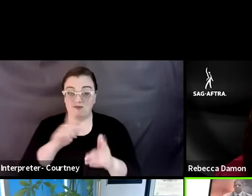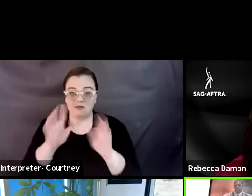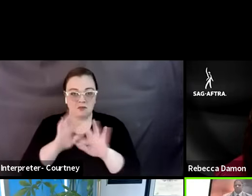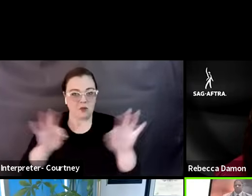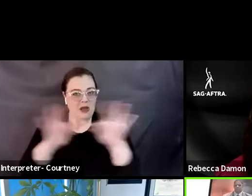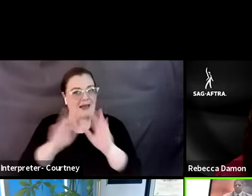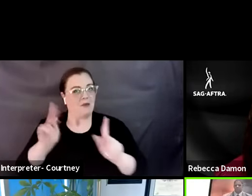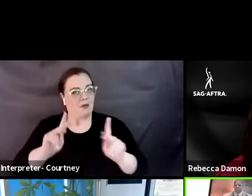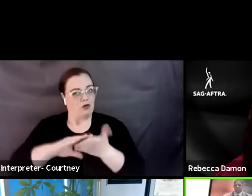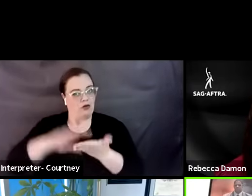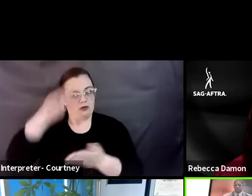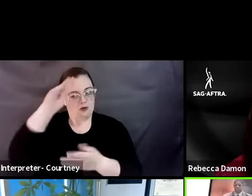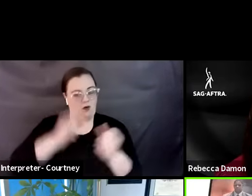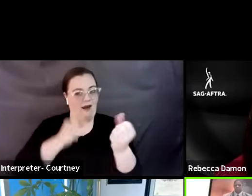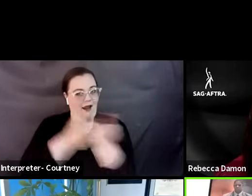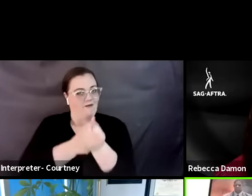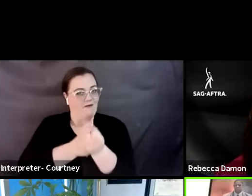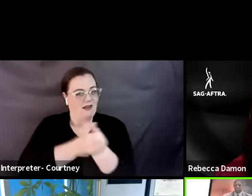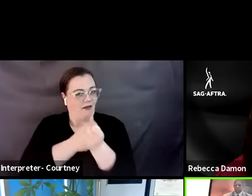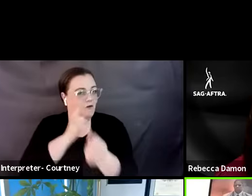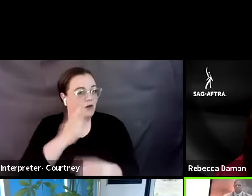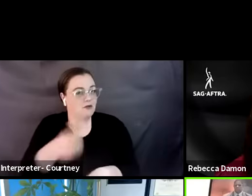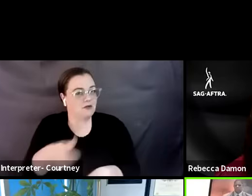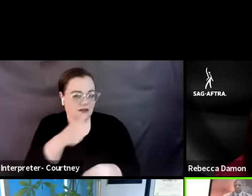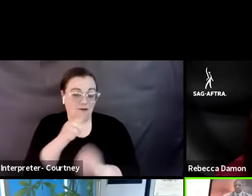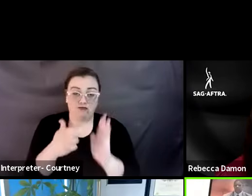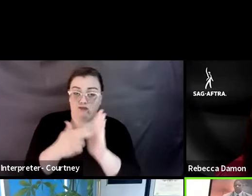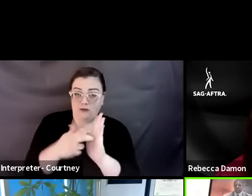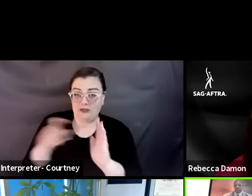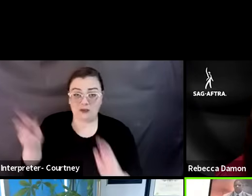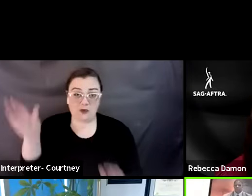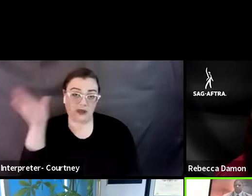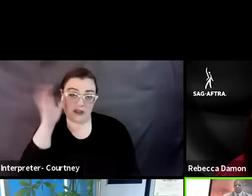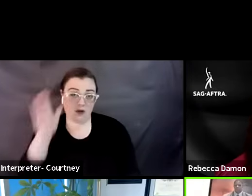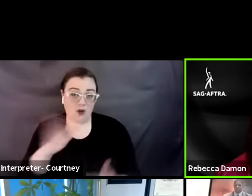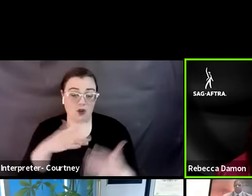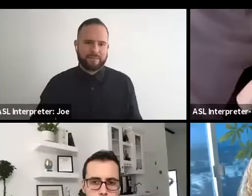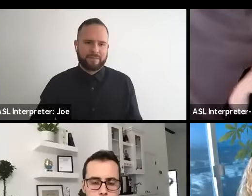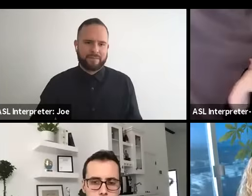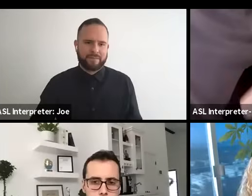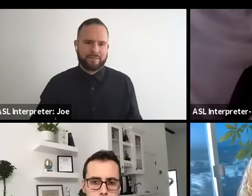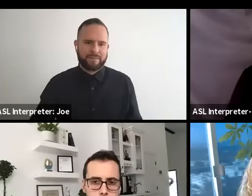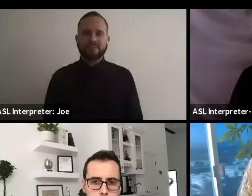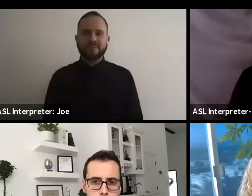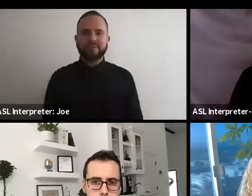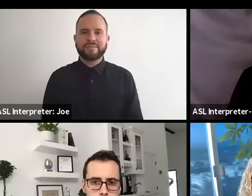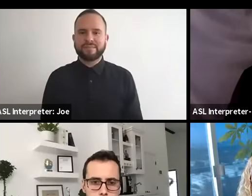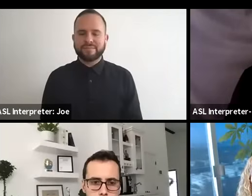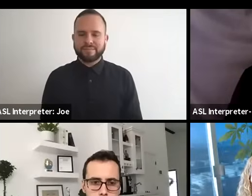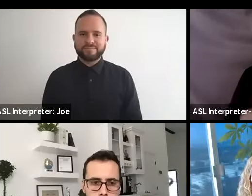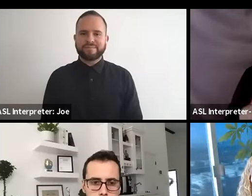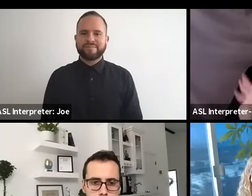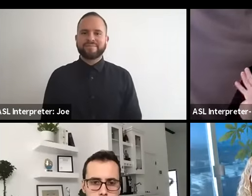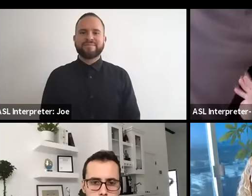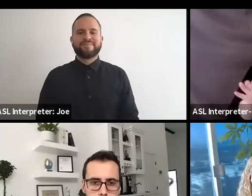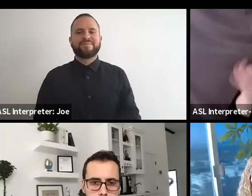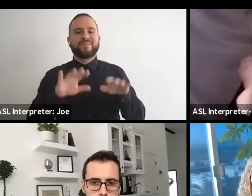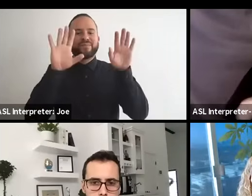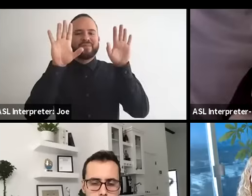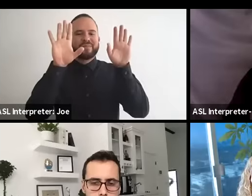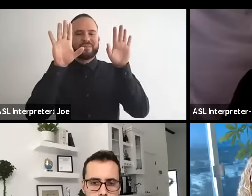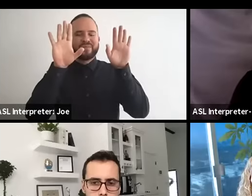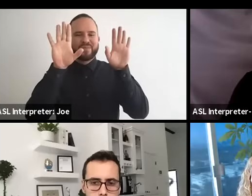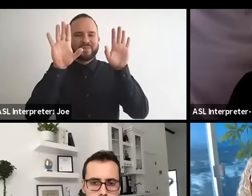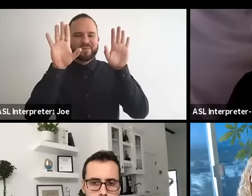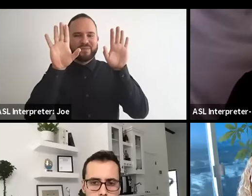themselves and representation actually hear those concerns. Great. Thank you very much, Angela. The next question